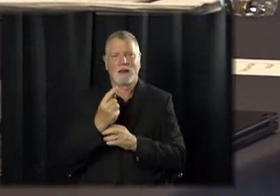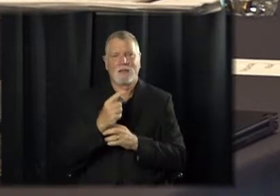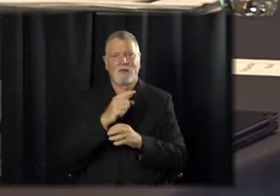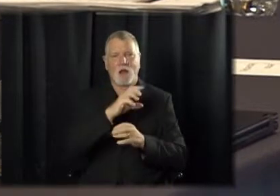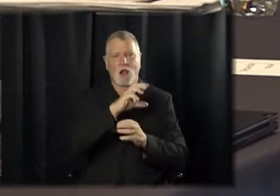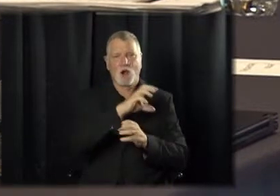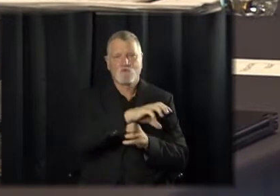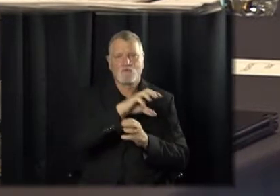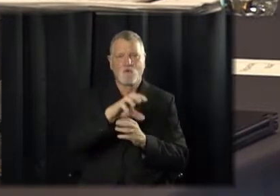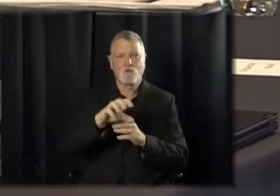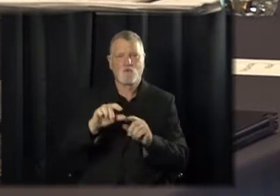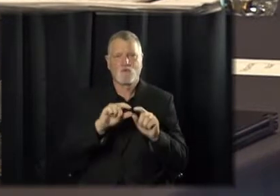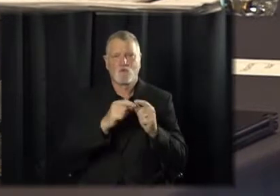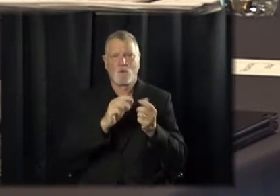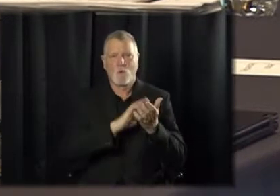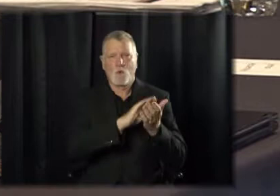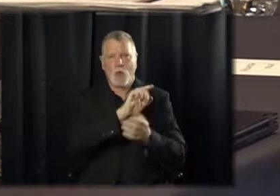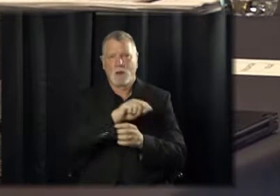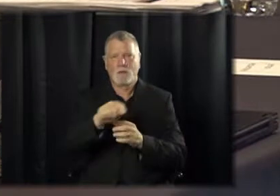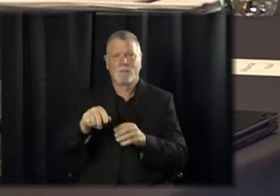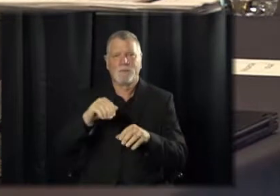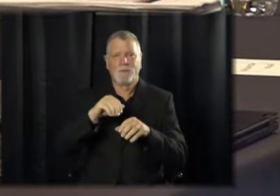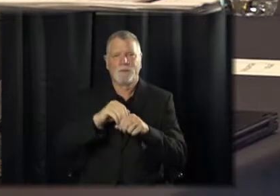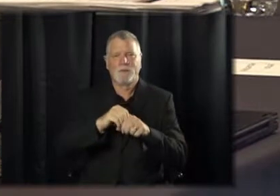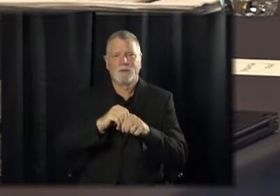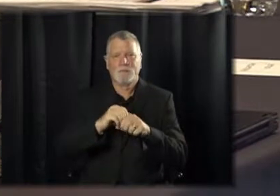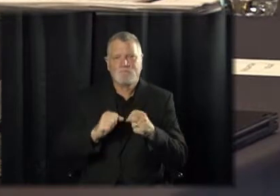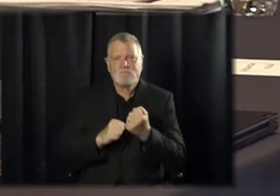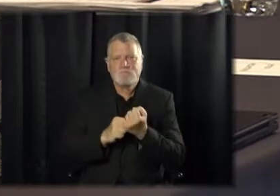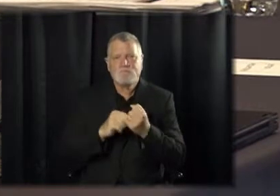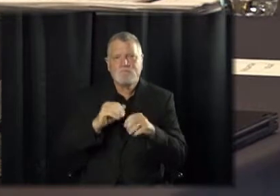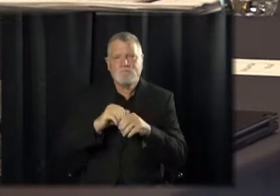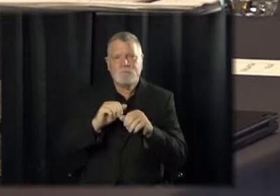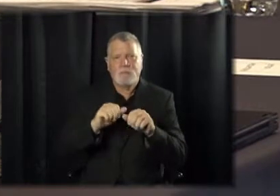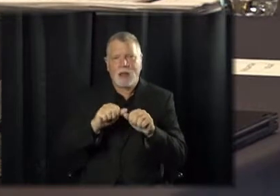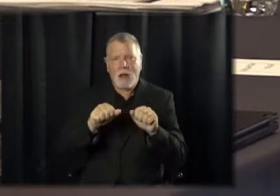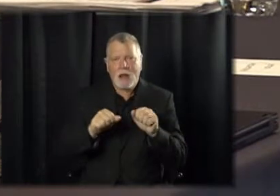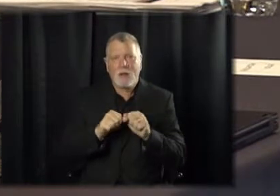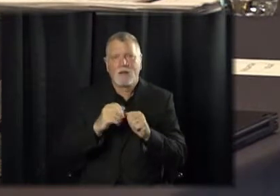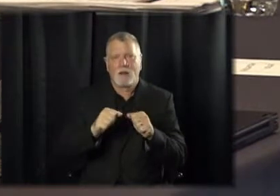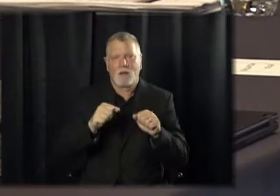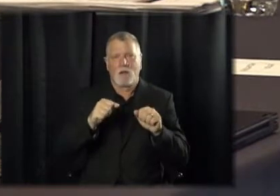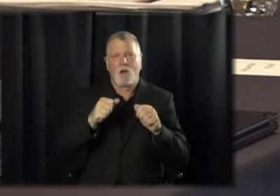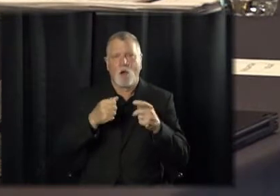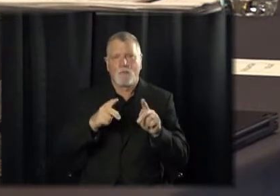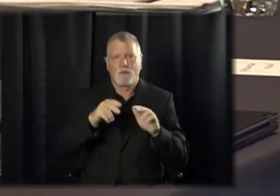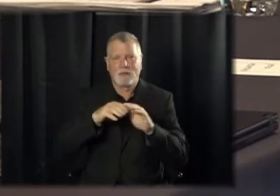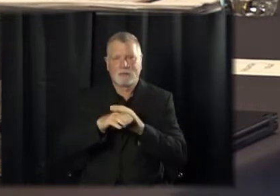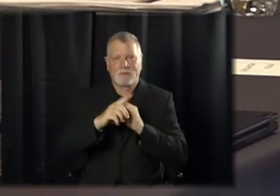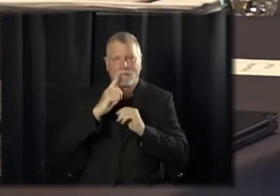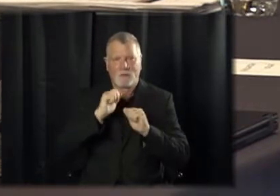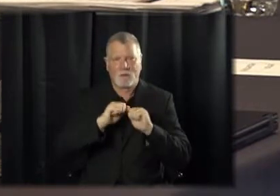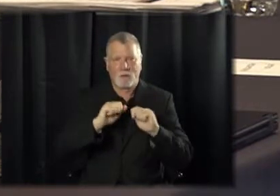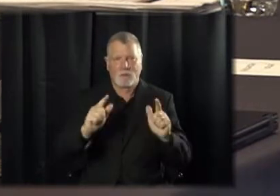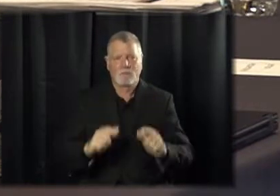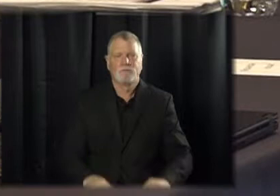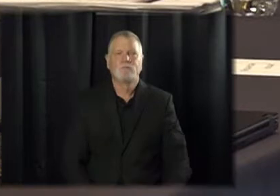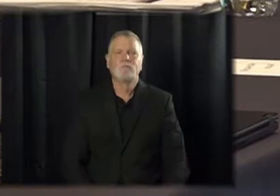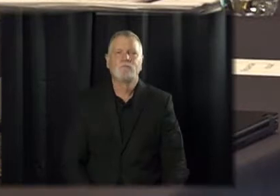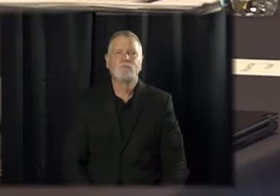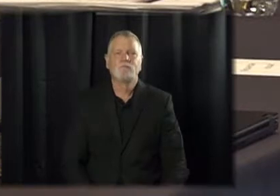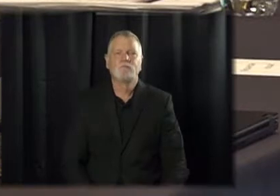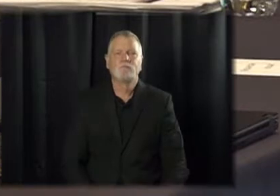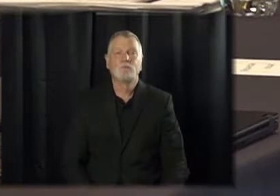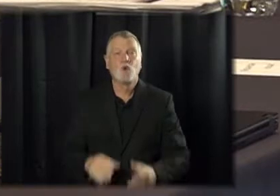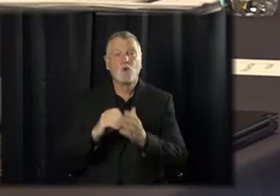campuses, increasing resilience of the surrounding areas and making opportunity accessible to all. Students deserve a